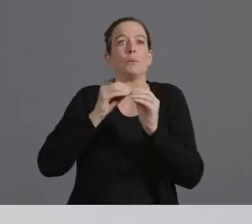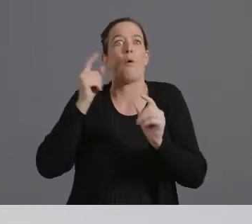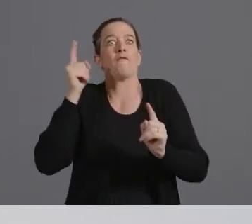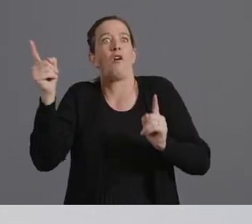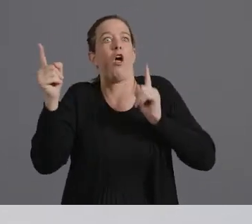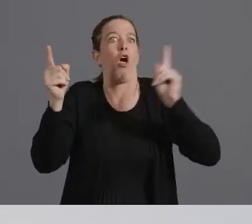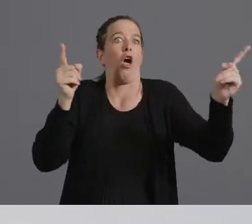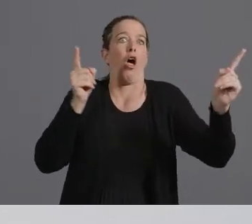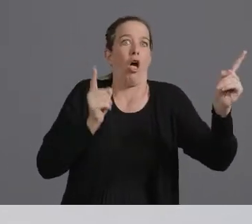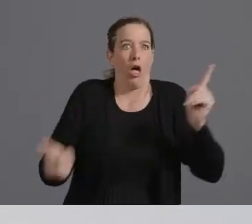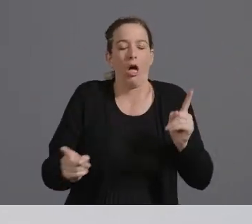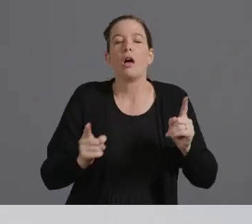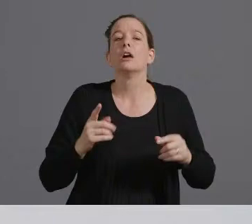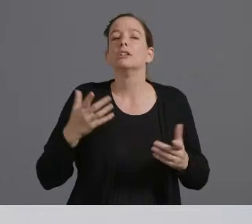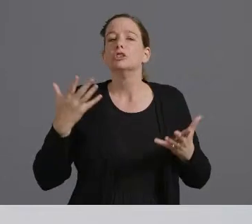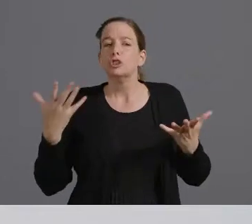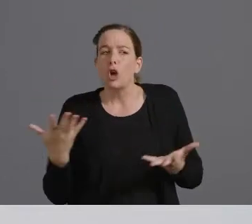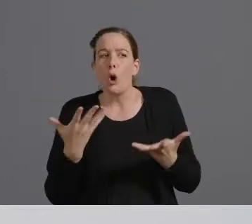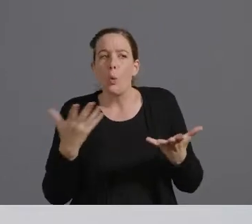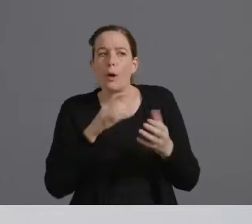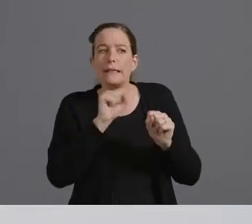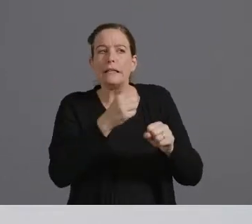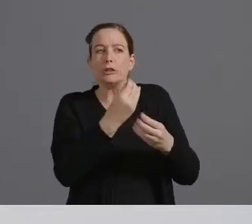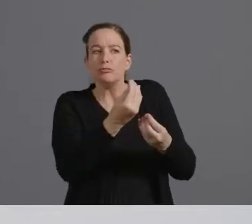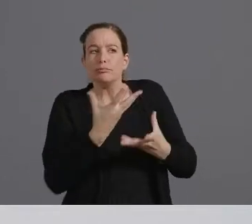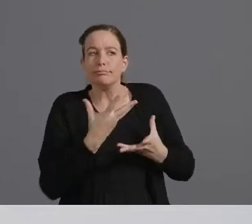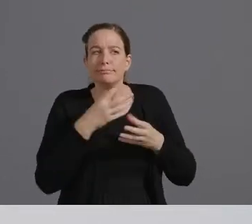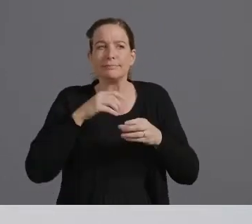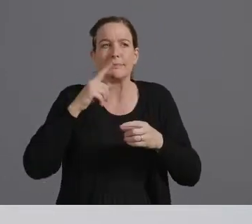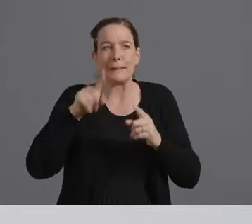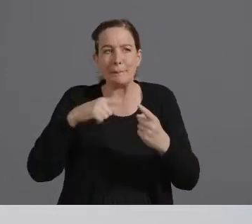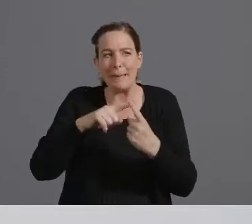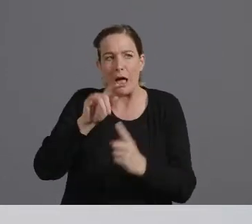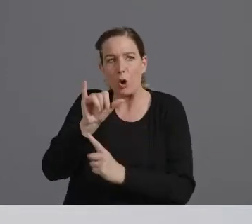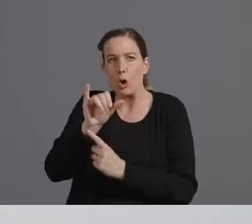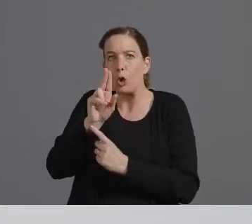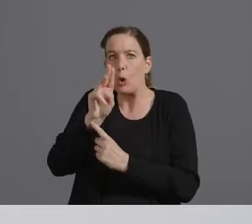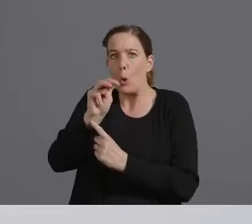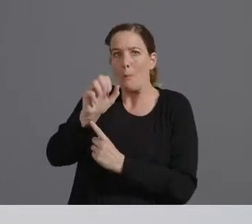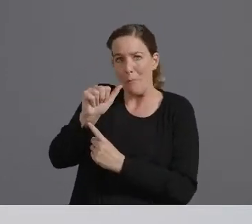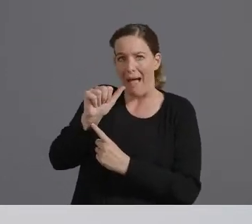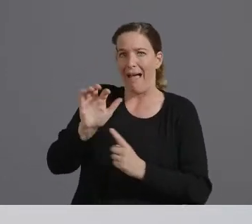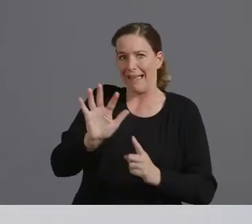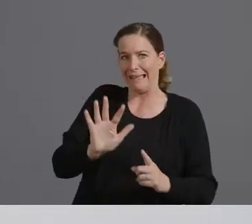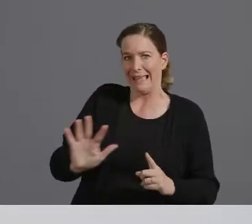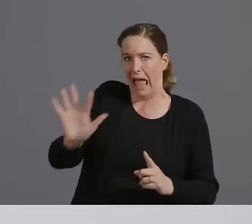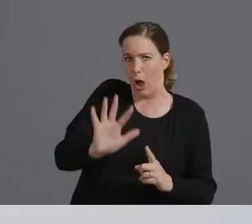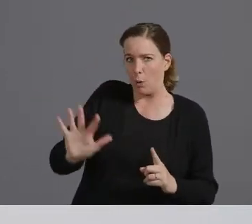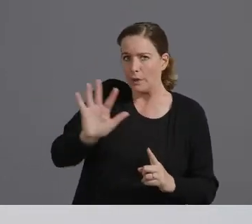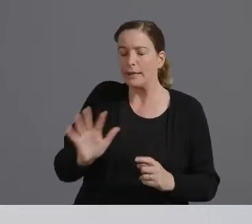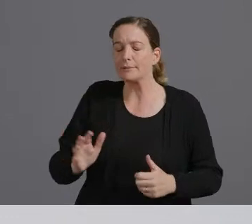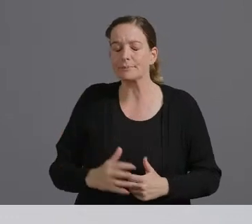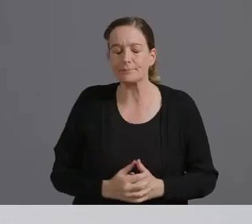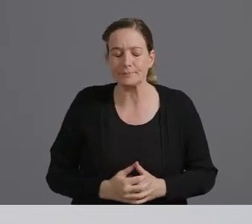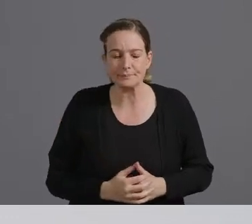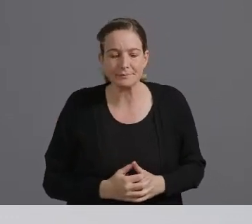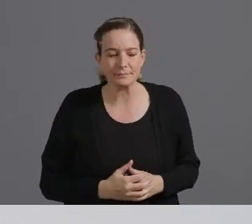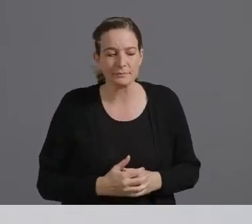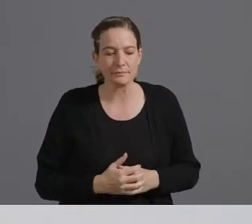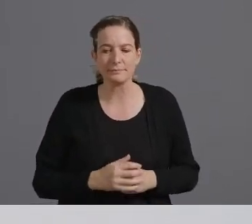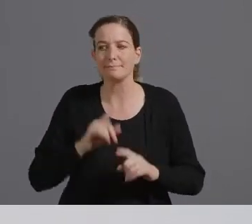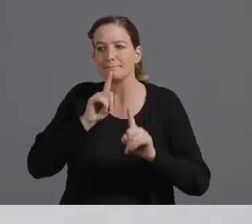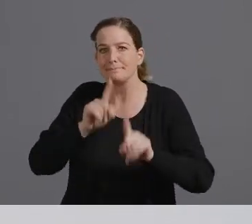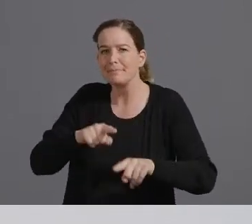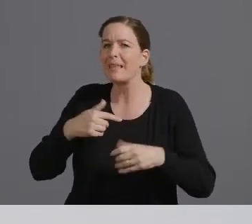can you tell us? So I don't know that I have specifics on Yuma County using